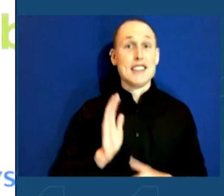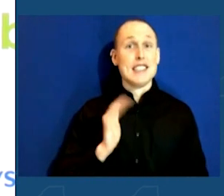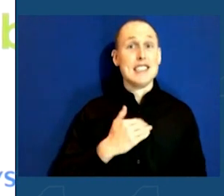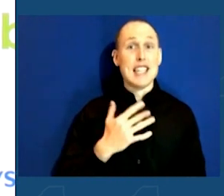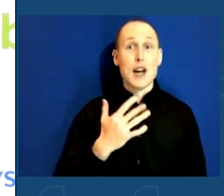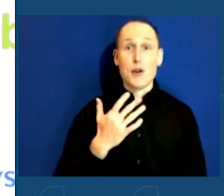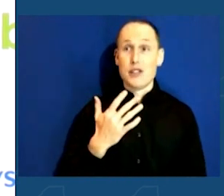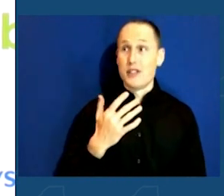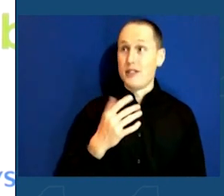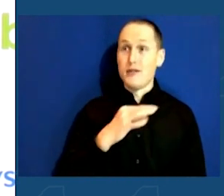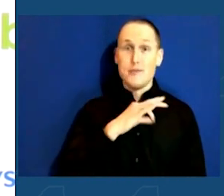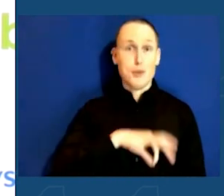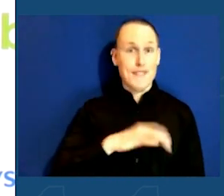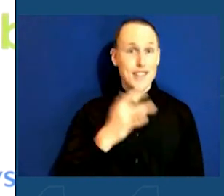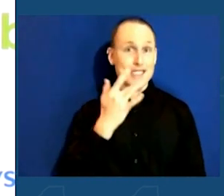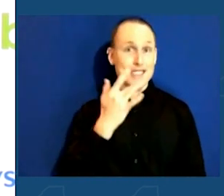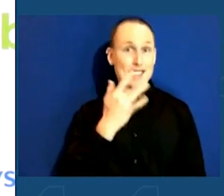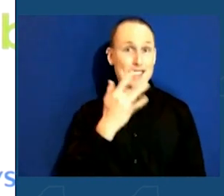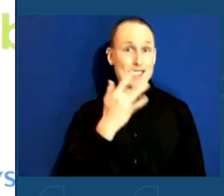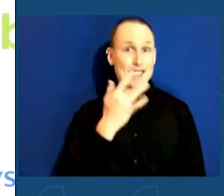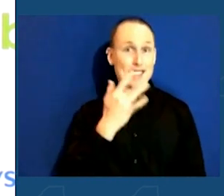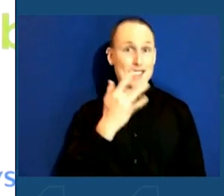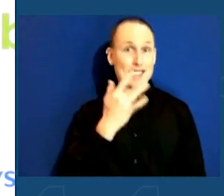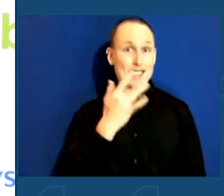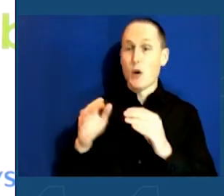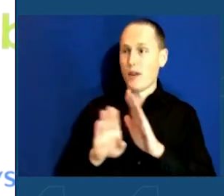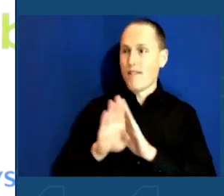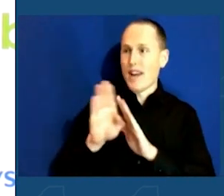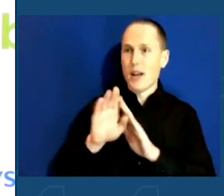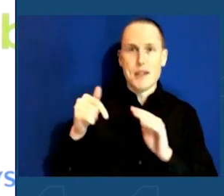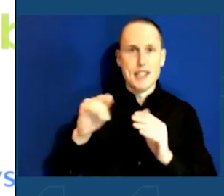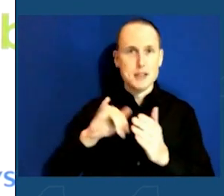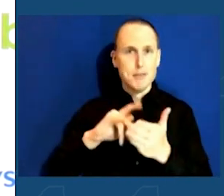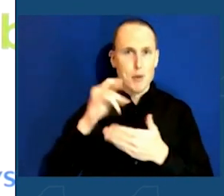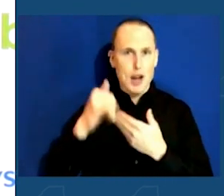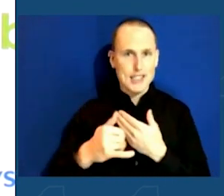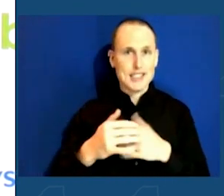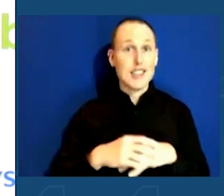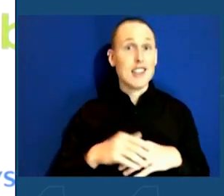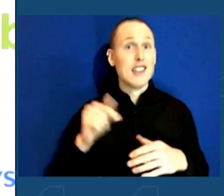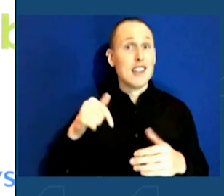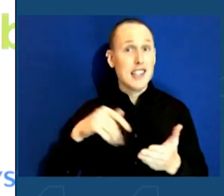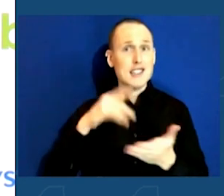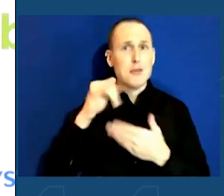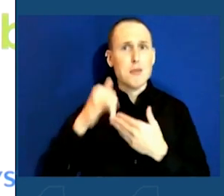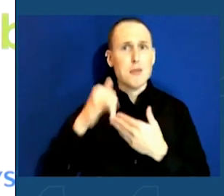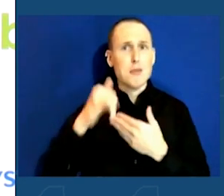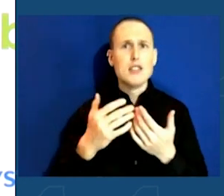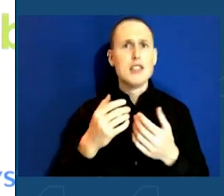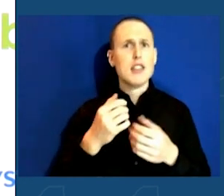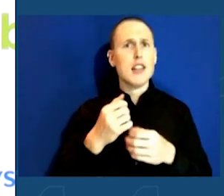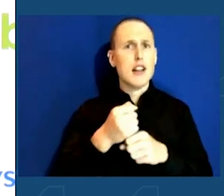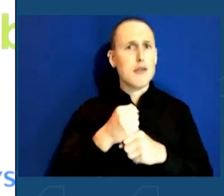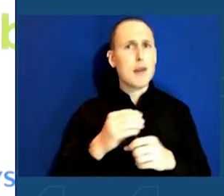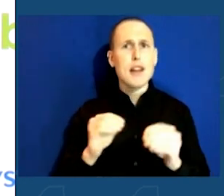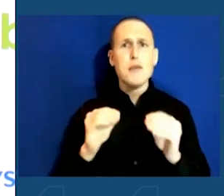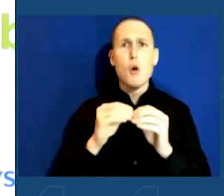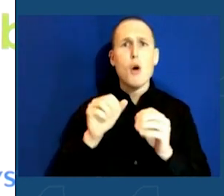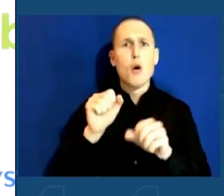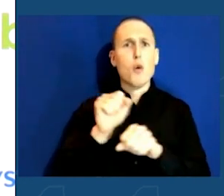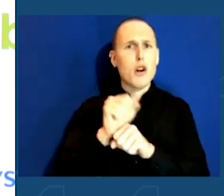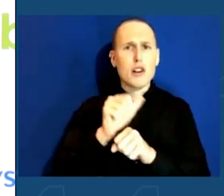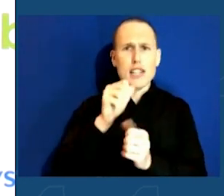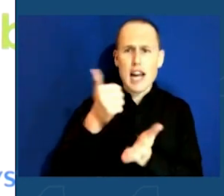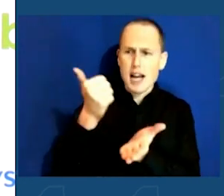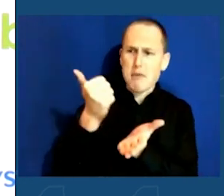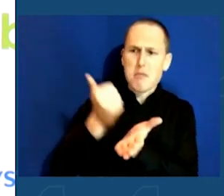this project with NYSERDA, a project that has produced work that is not copyrighted, not patented, or otherwise to